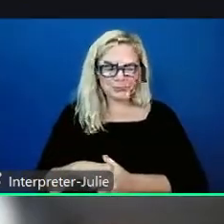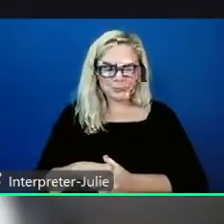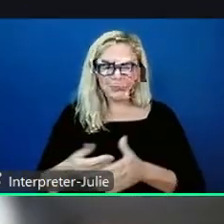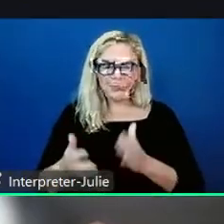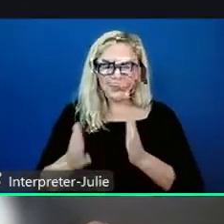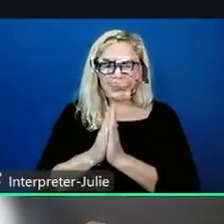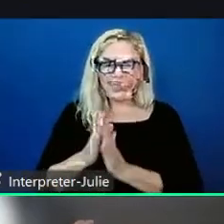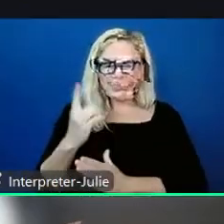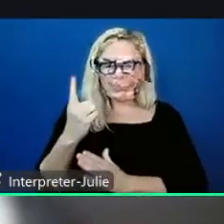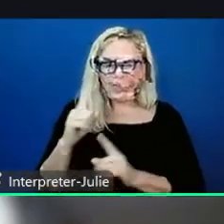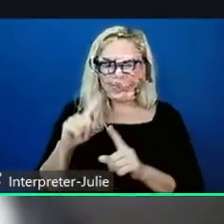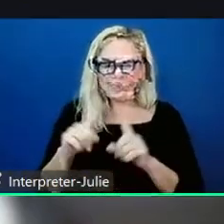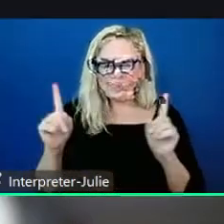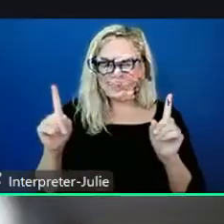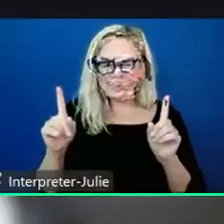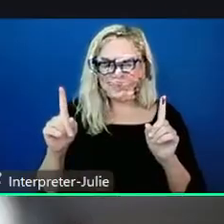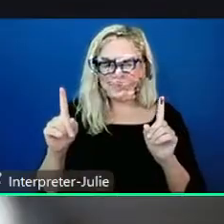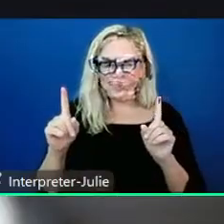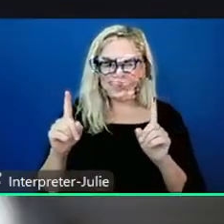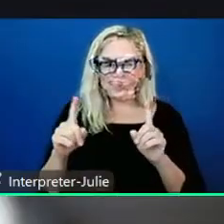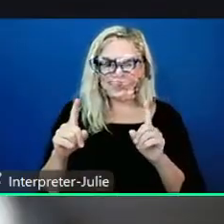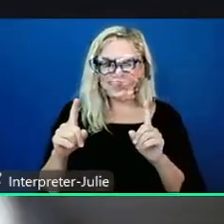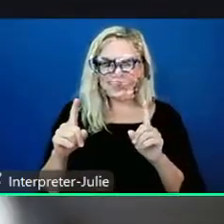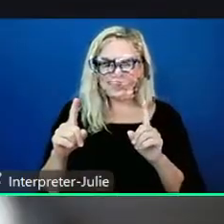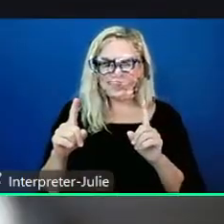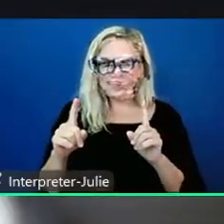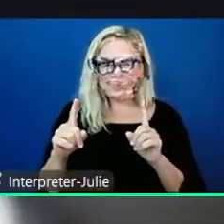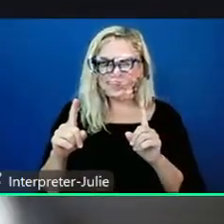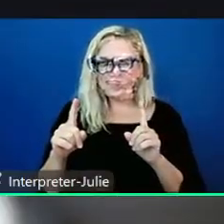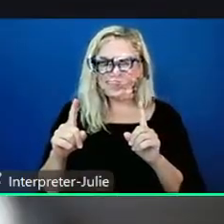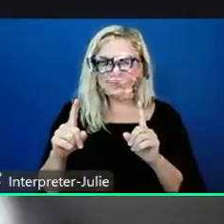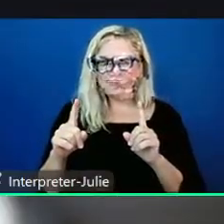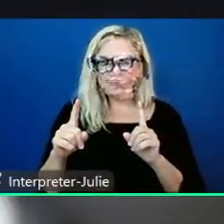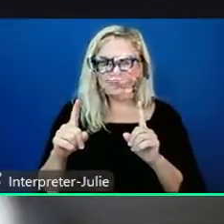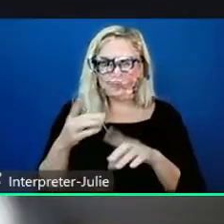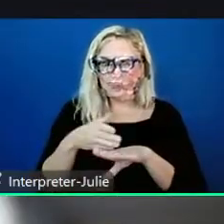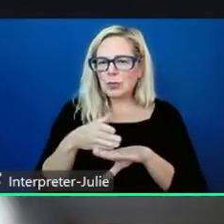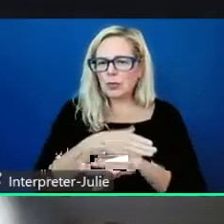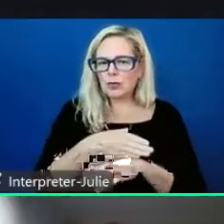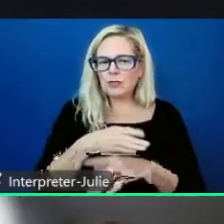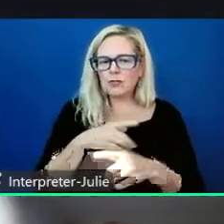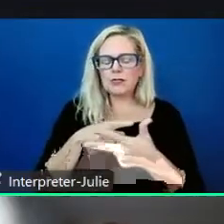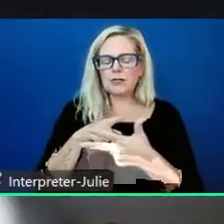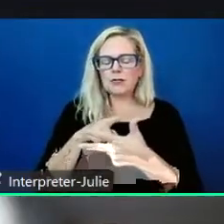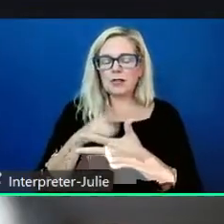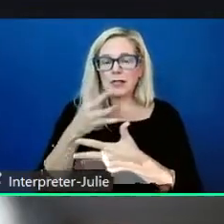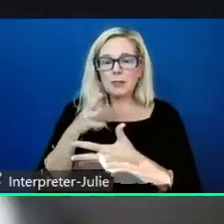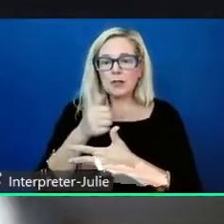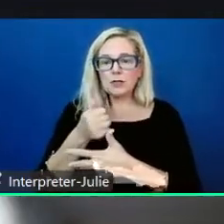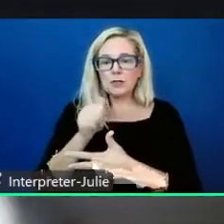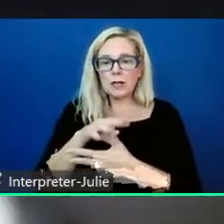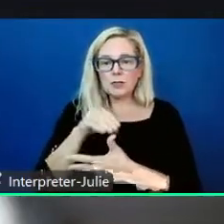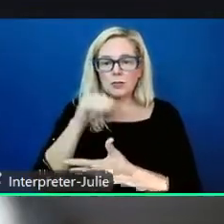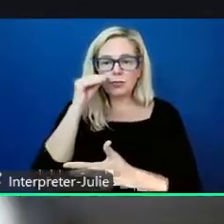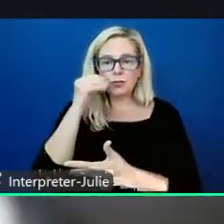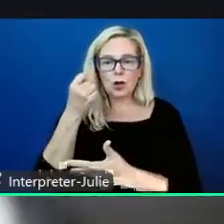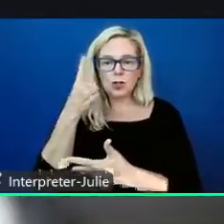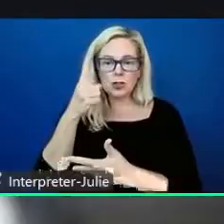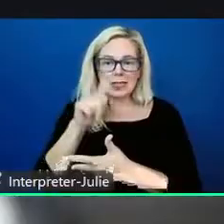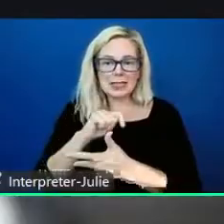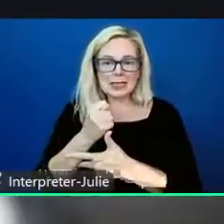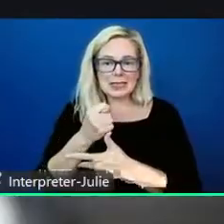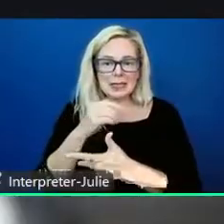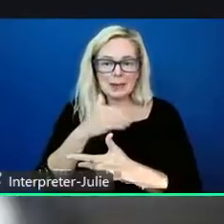And there were 3 themes that came through. One was they wanted to try and understand team members' disabilities better.